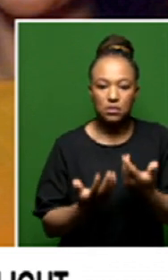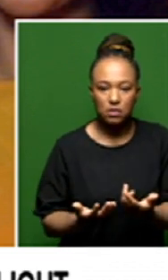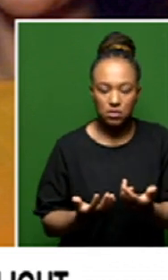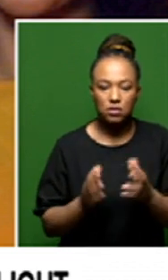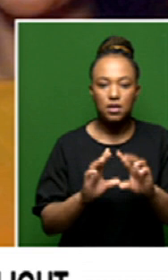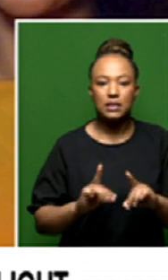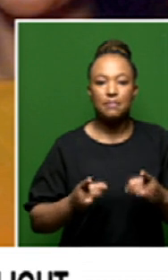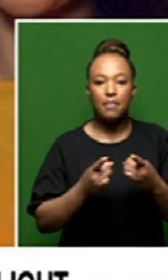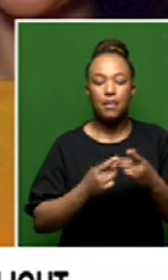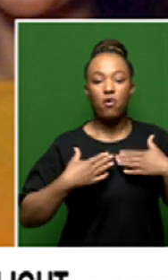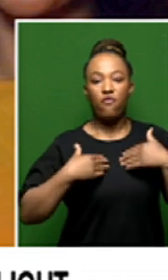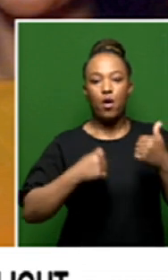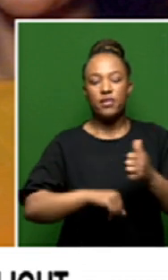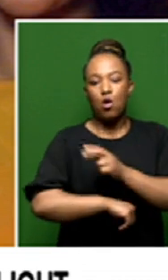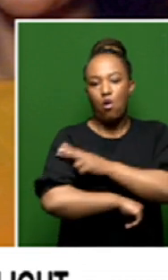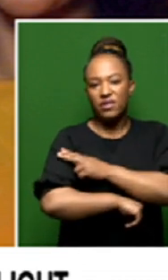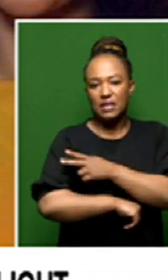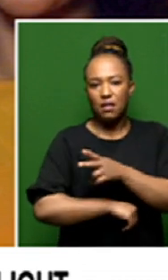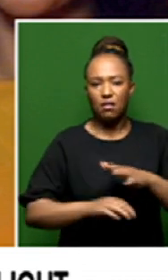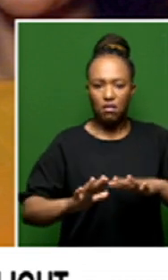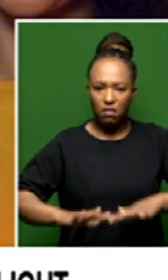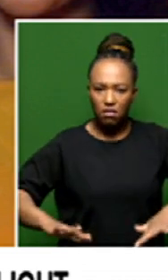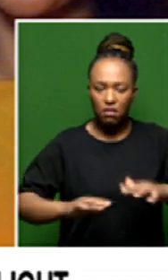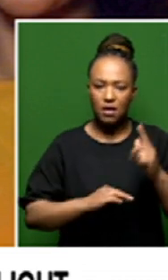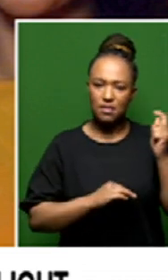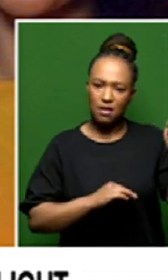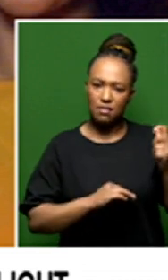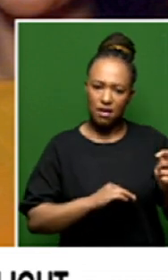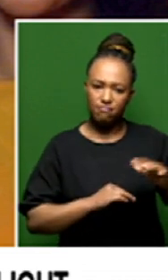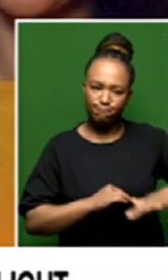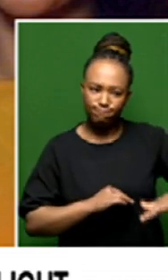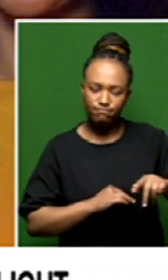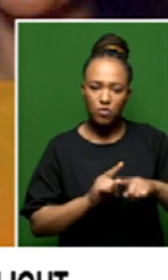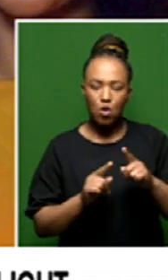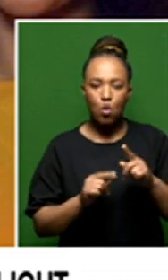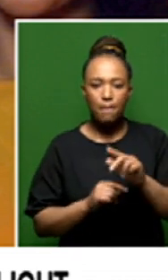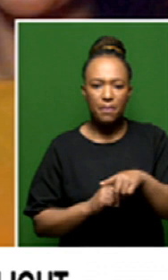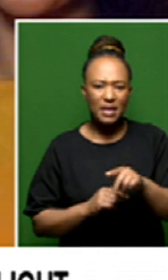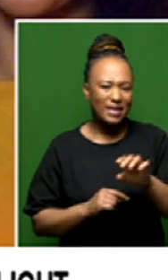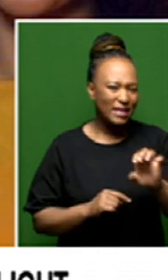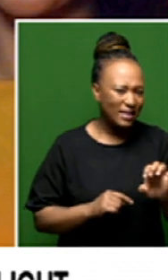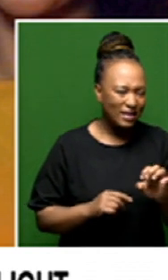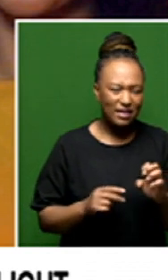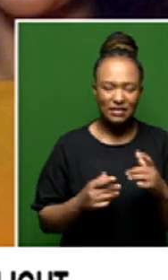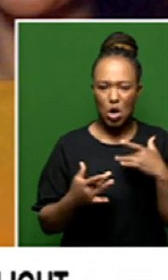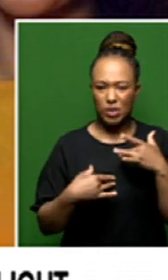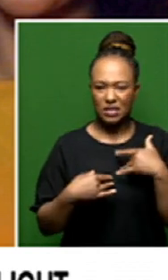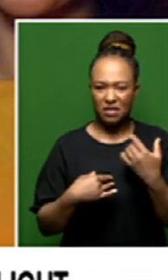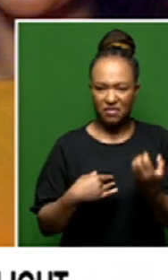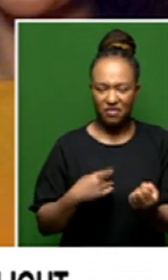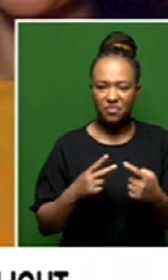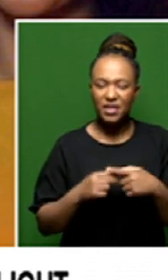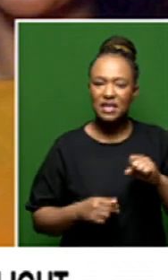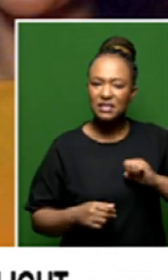the Department of Health official locally about my concerns about PPE, about interaction with